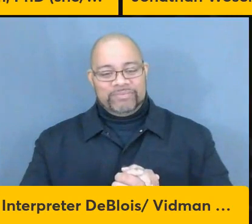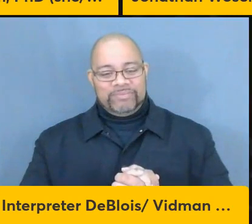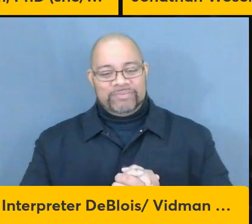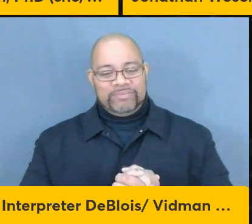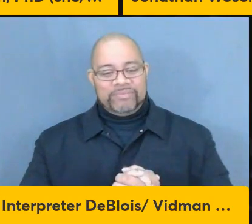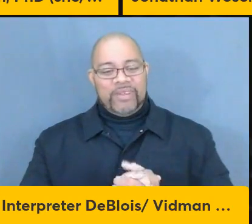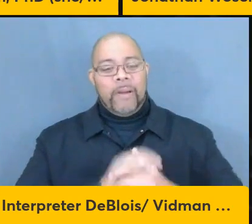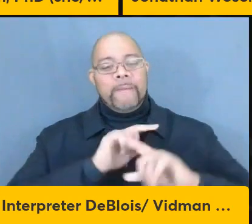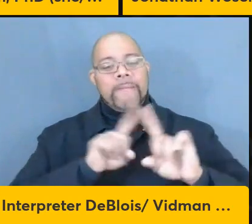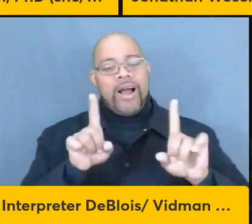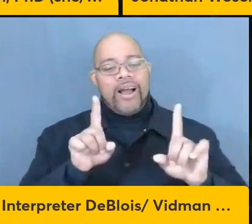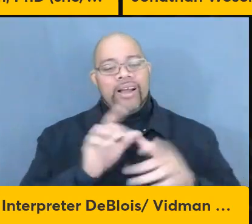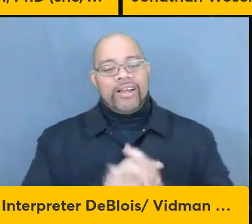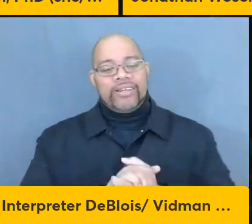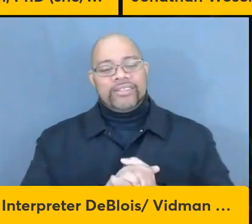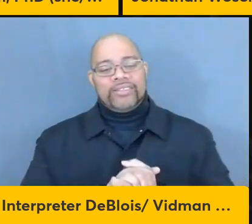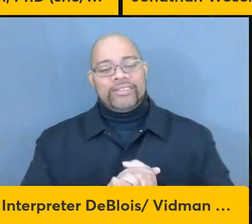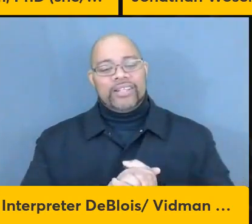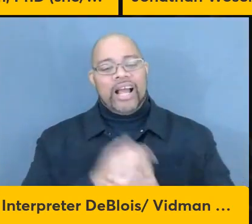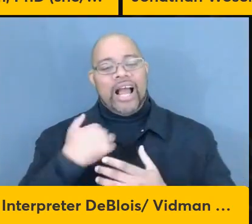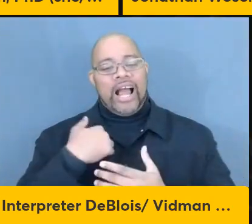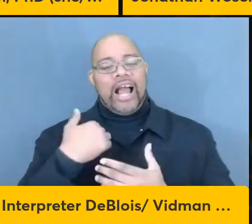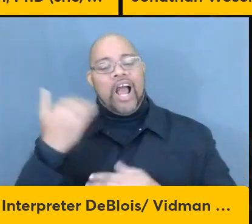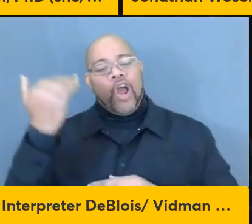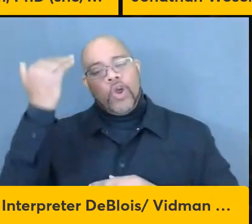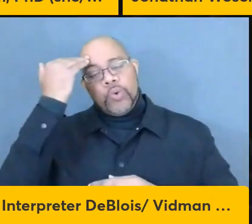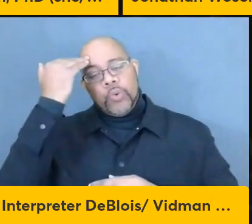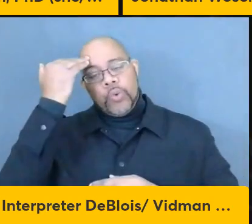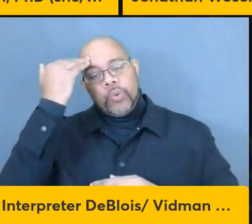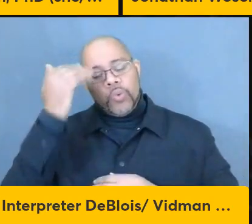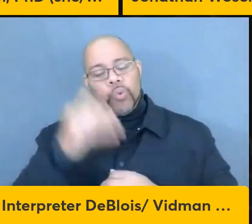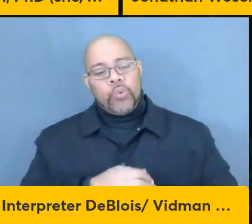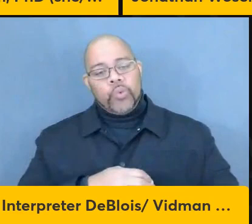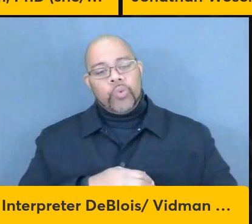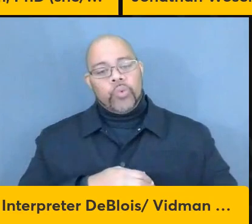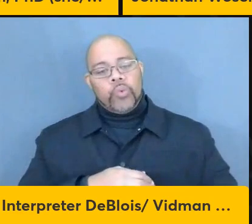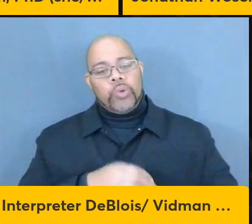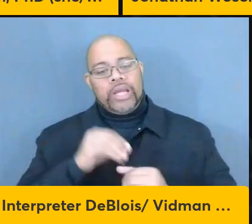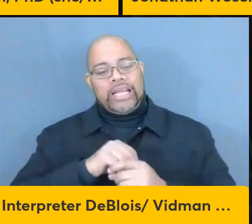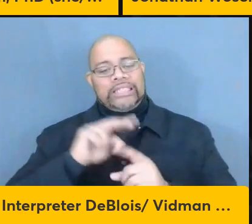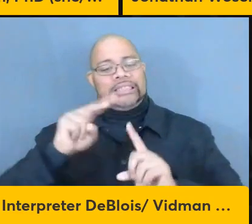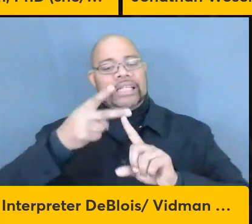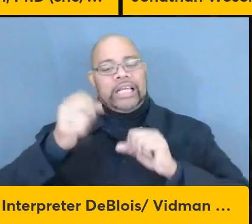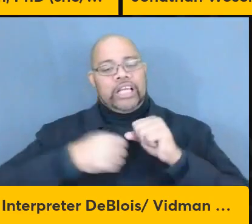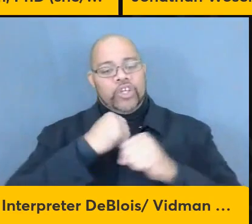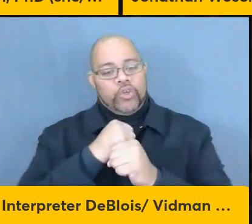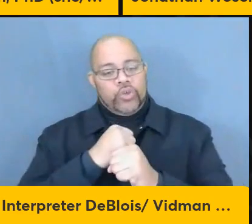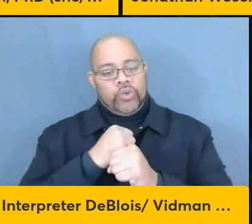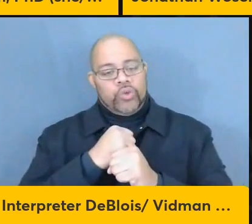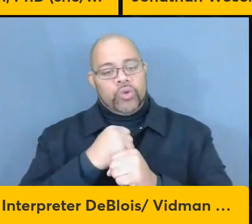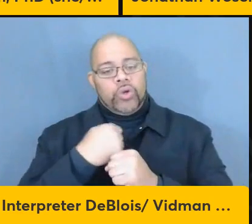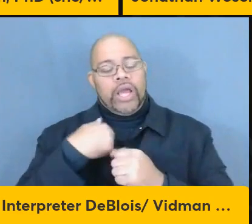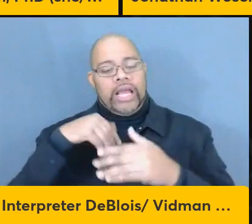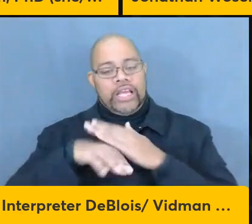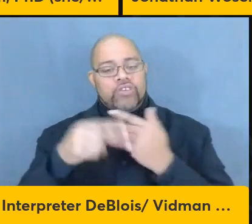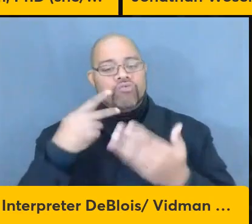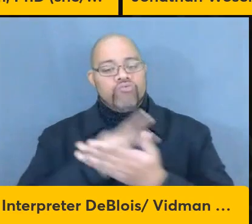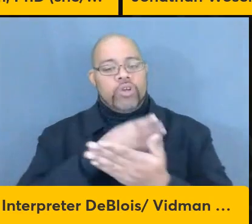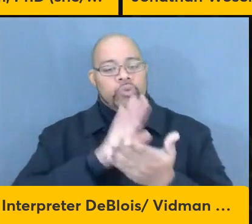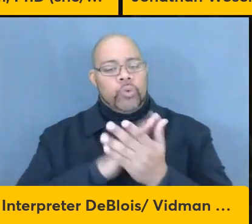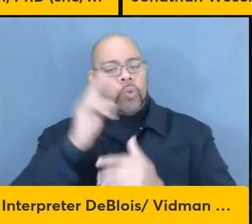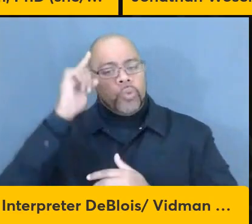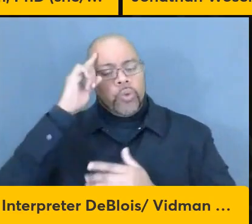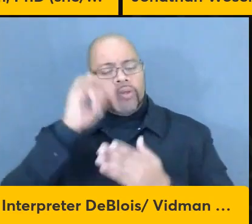it. But I kind of knew in second year. So I entered grad school with the thought